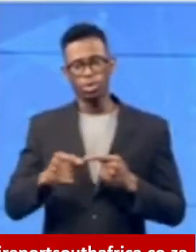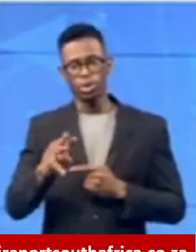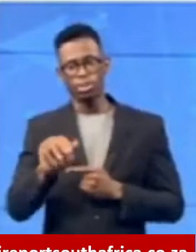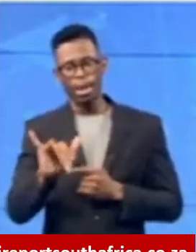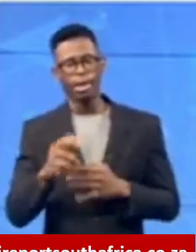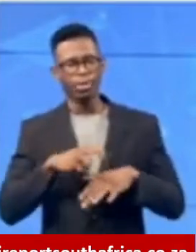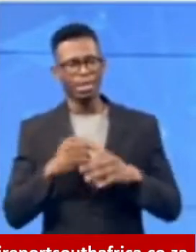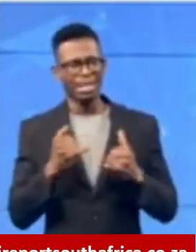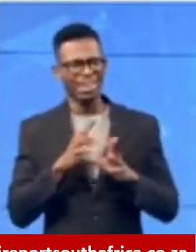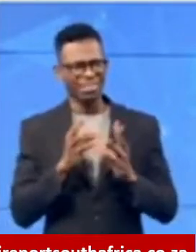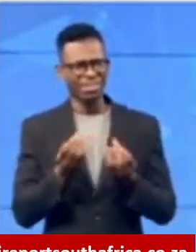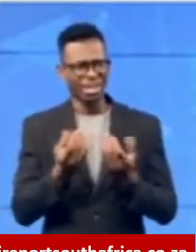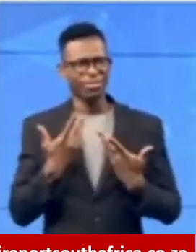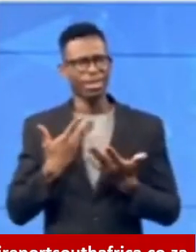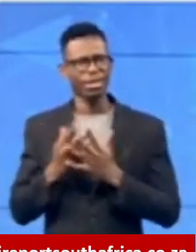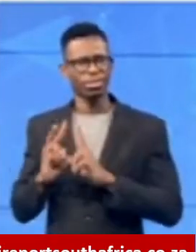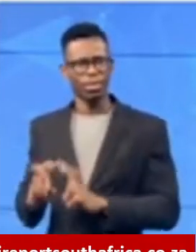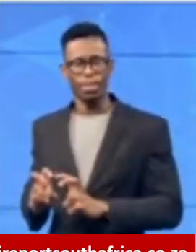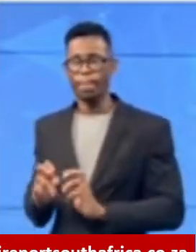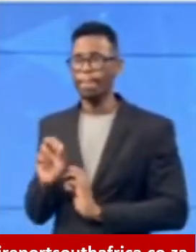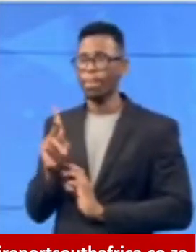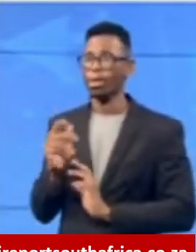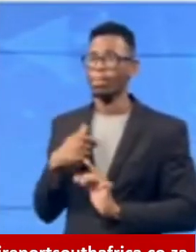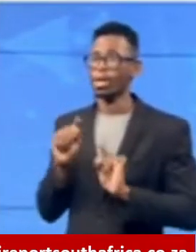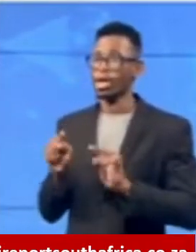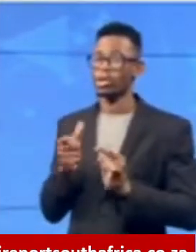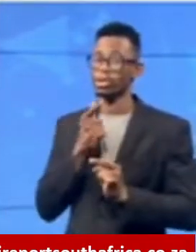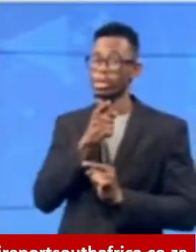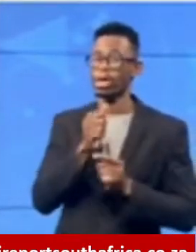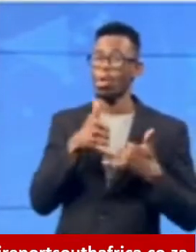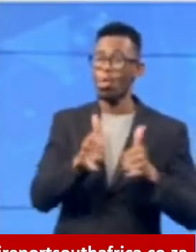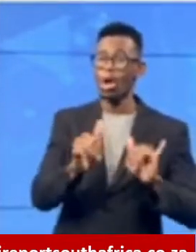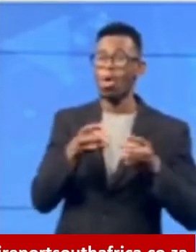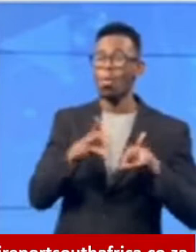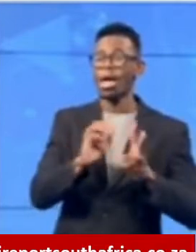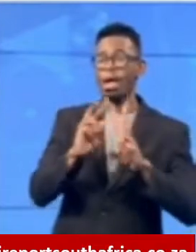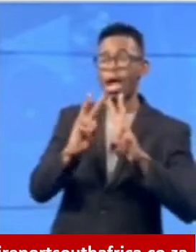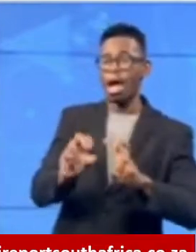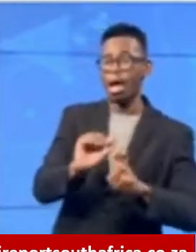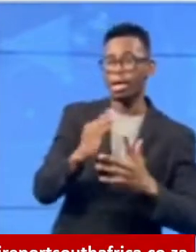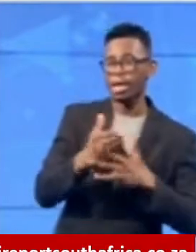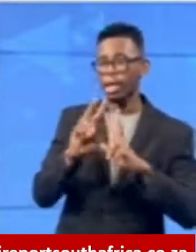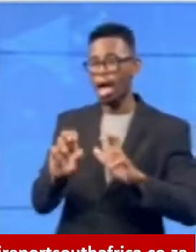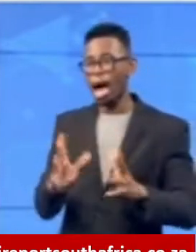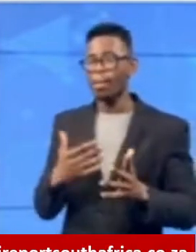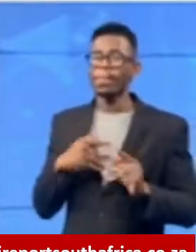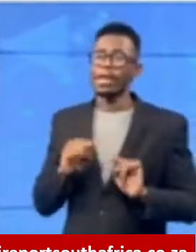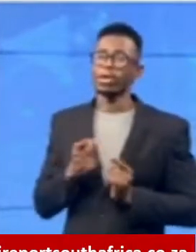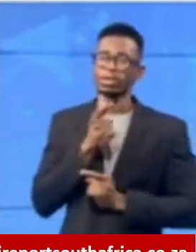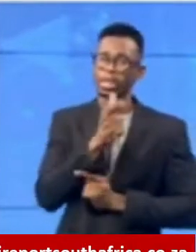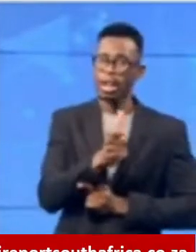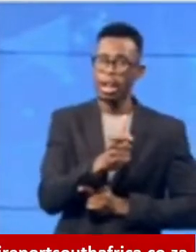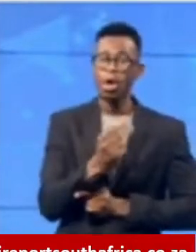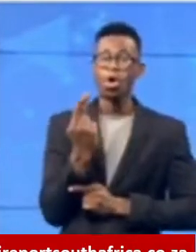Well, I cannot tell them how to investigate their case, and maybe also just to say it's not all housebreaking cases that